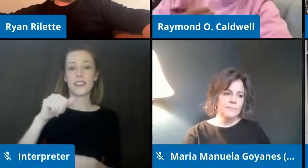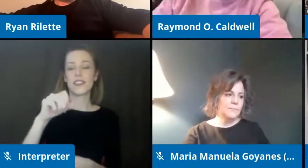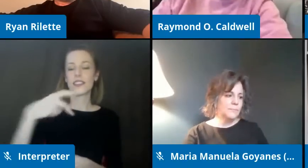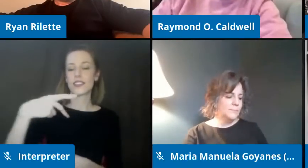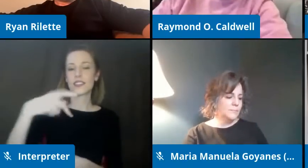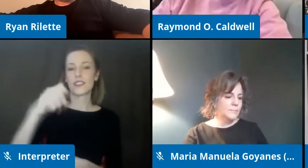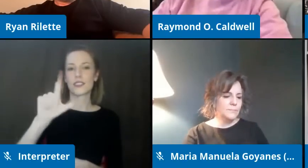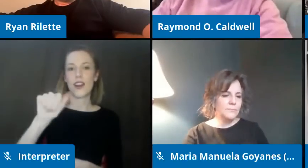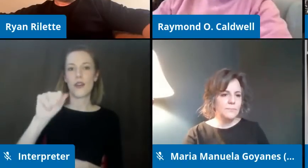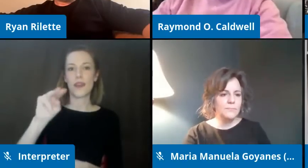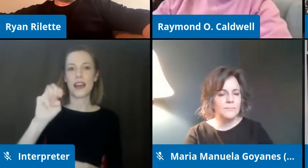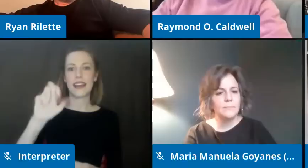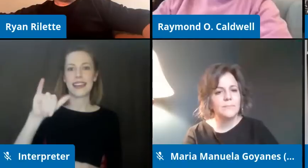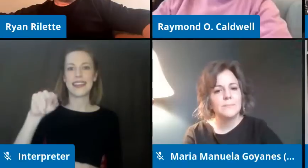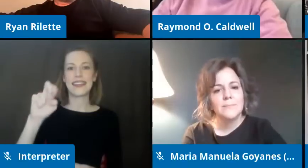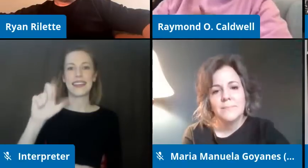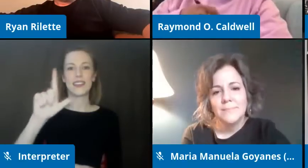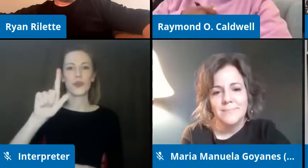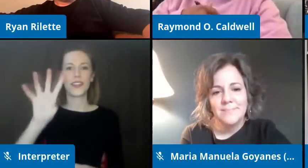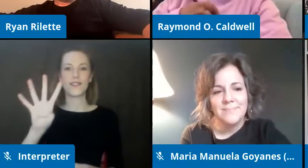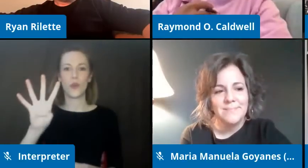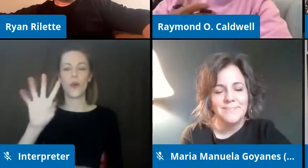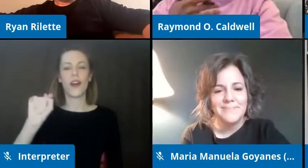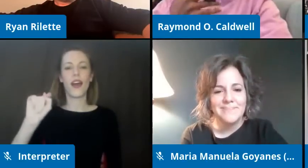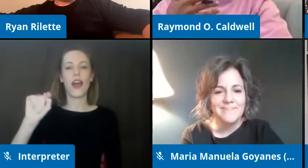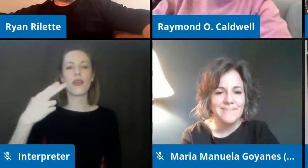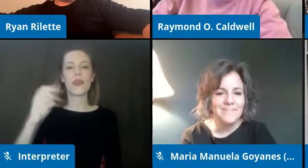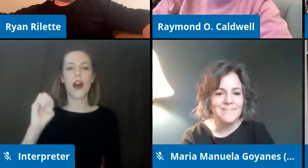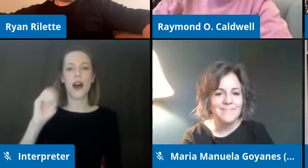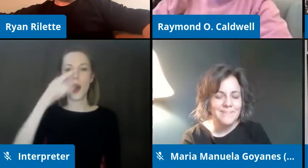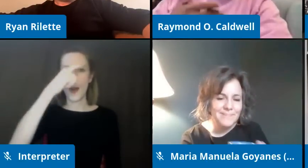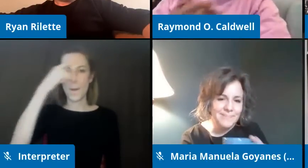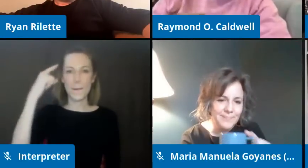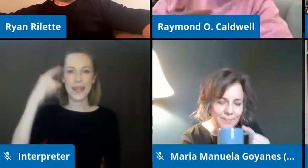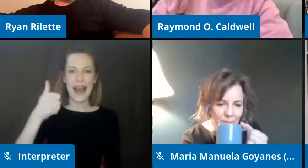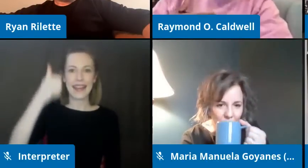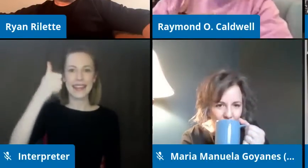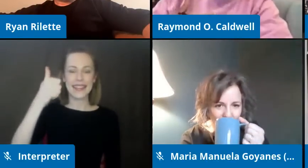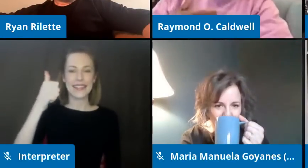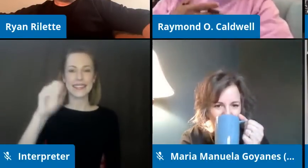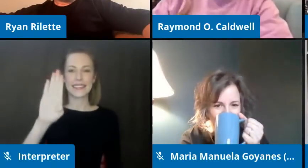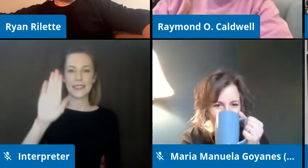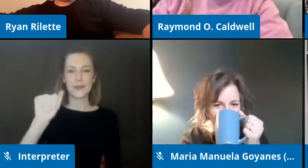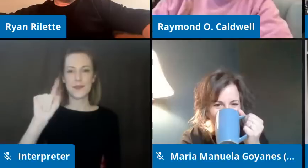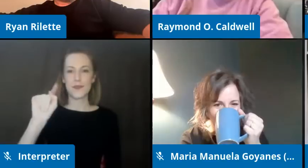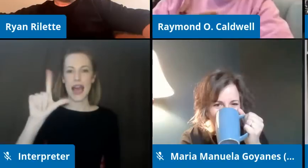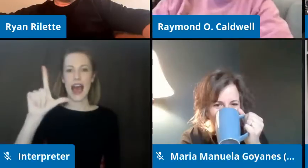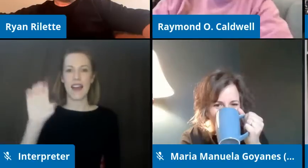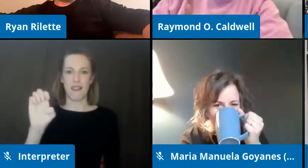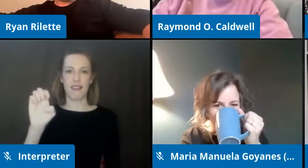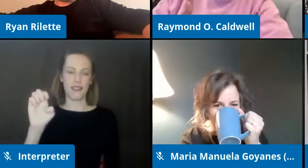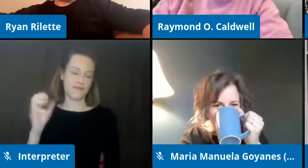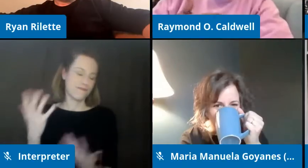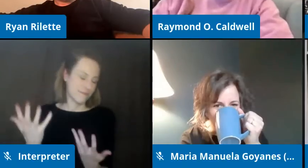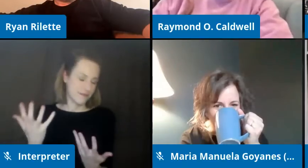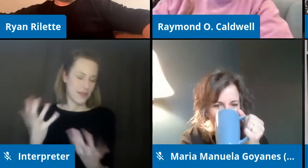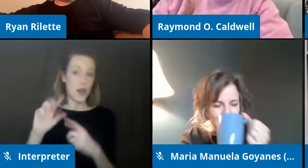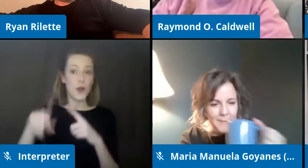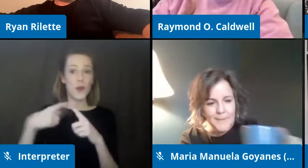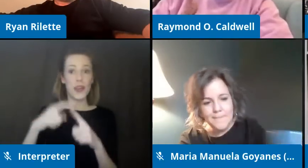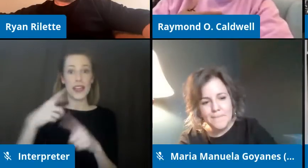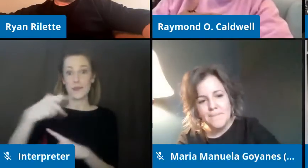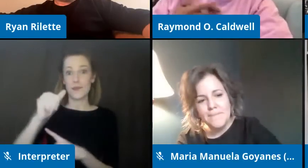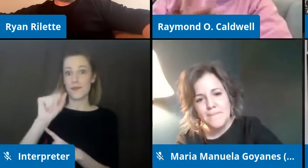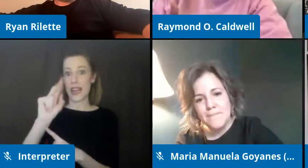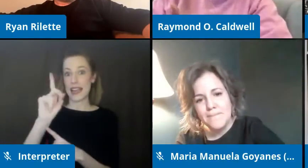last 2 years. You know, when the pandemic occurred, I couldn't bring a staff back in to do something